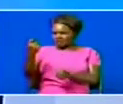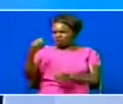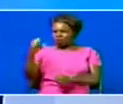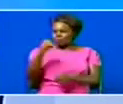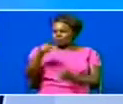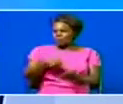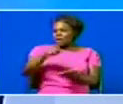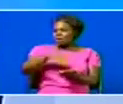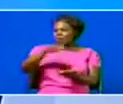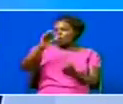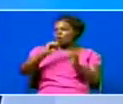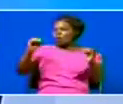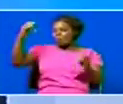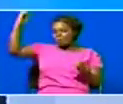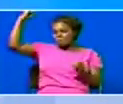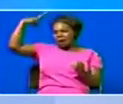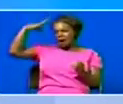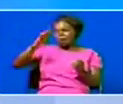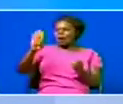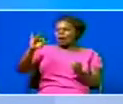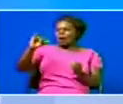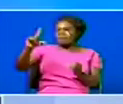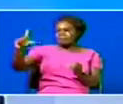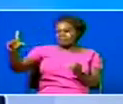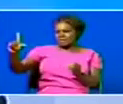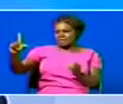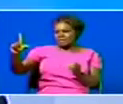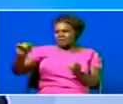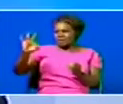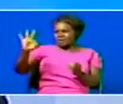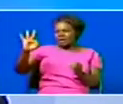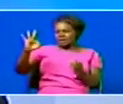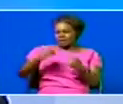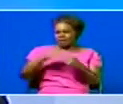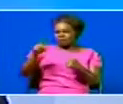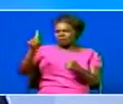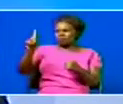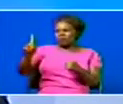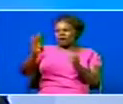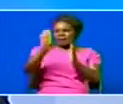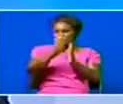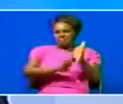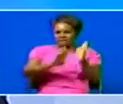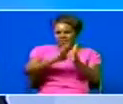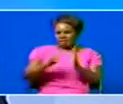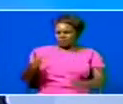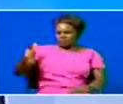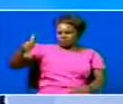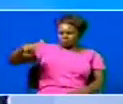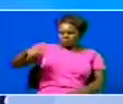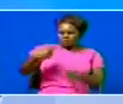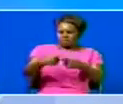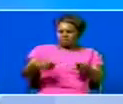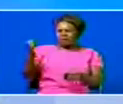will not pay more in their power bills. This is despite a mounting 8.1 billion shilling cost incurred on diesel generators last